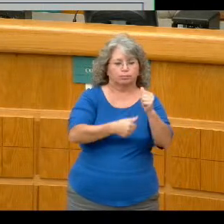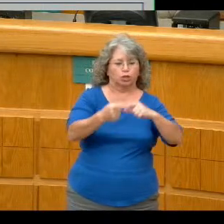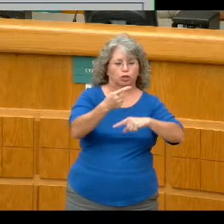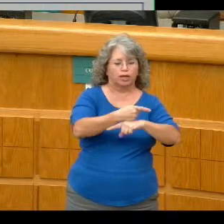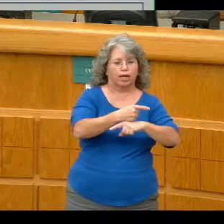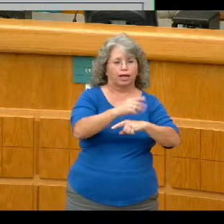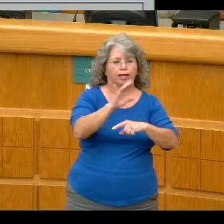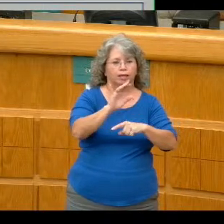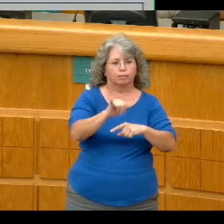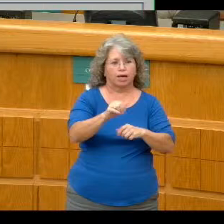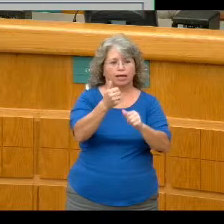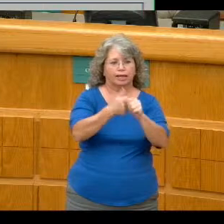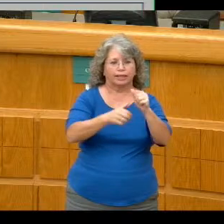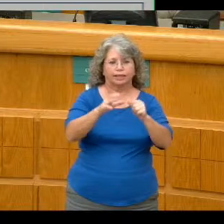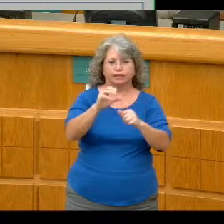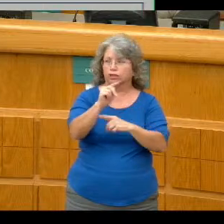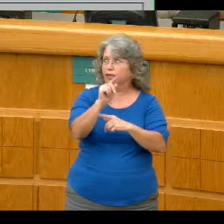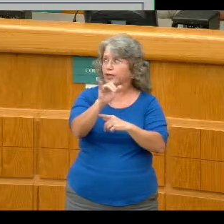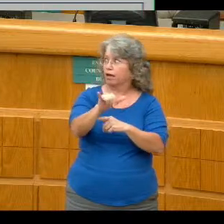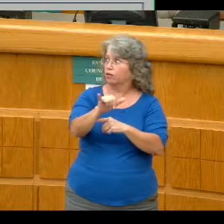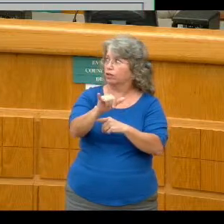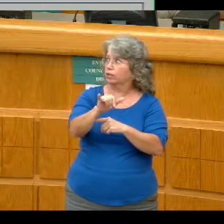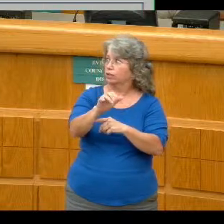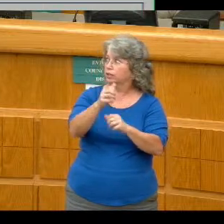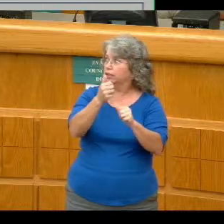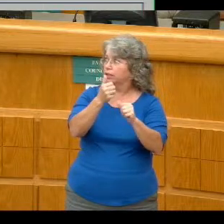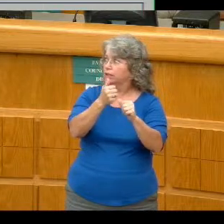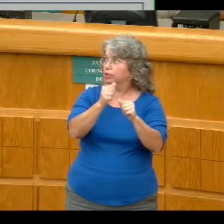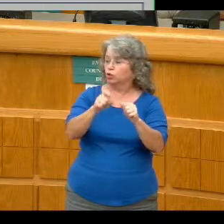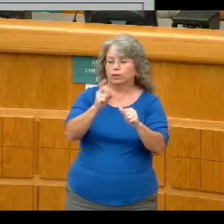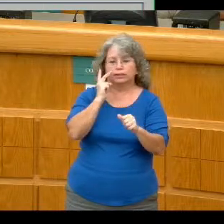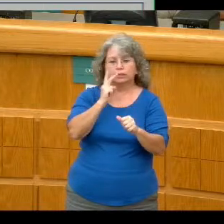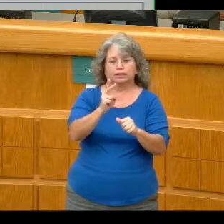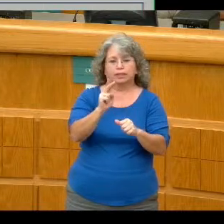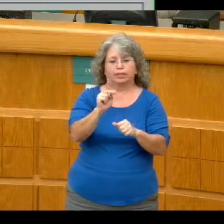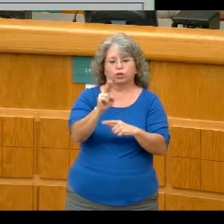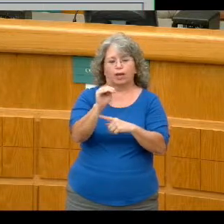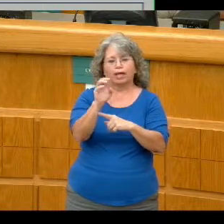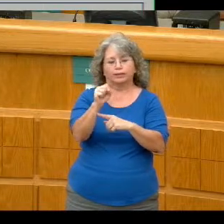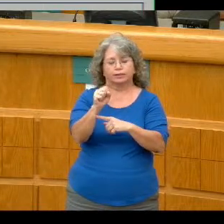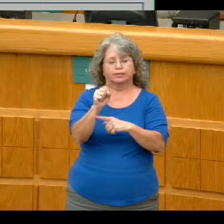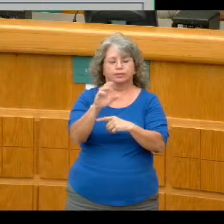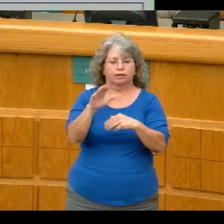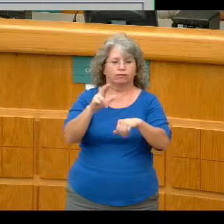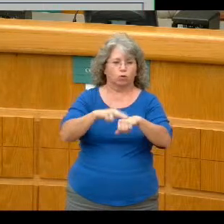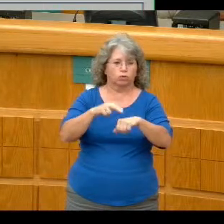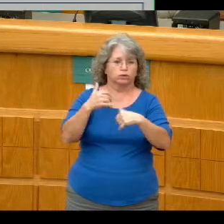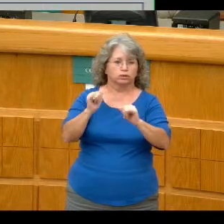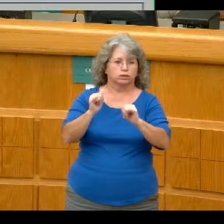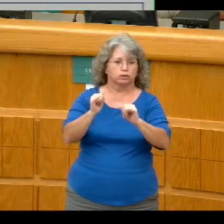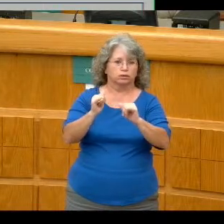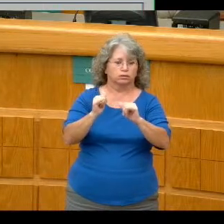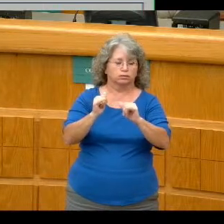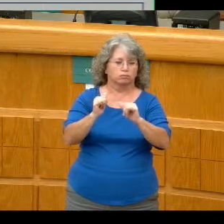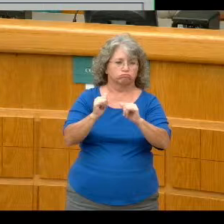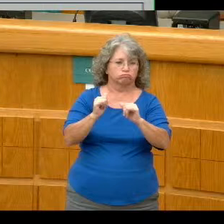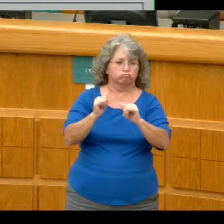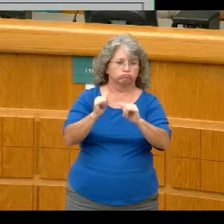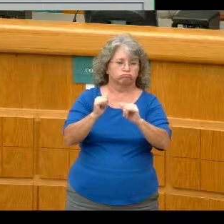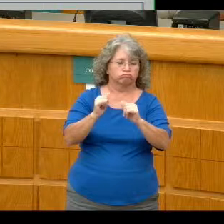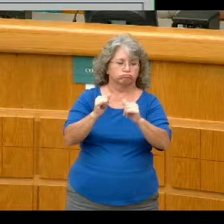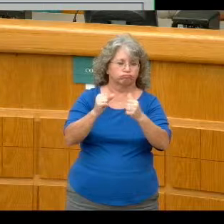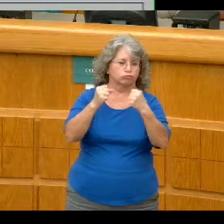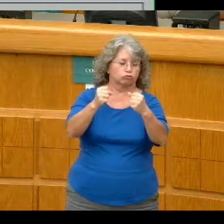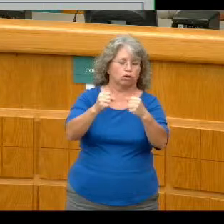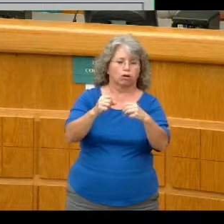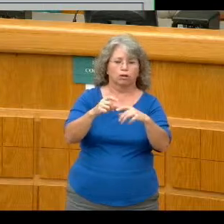down by county. Each line is a different county on the plot, and you can see NUECES is dominating. And this starts